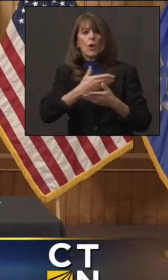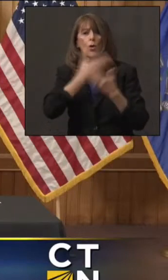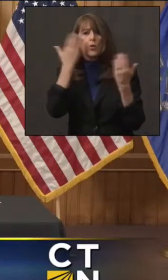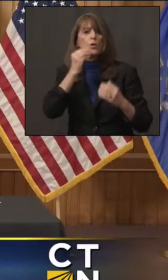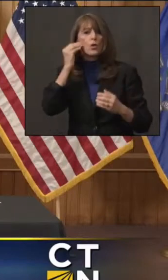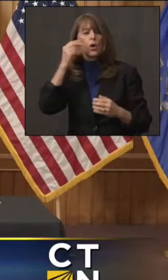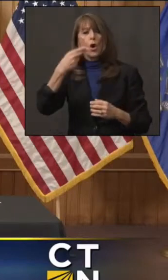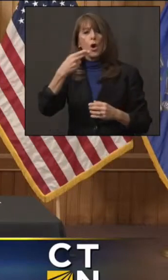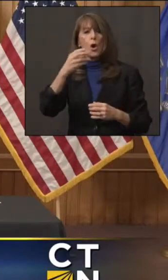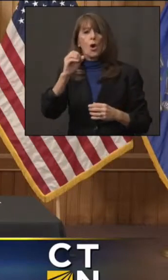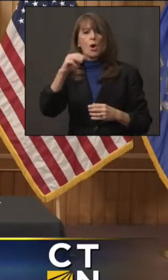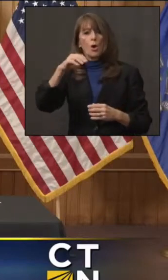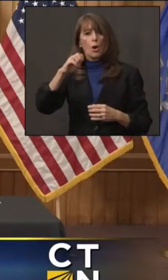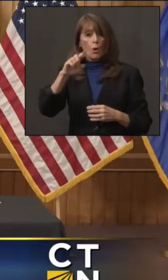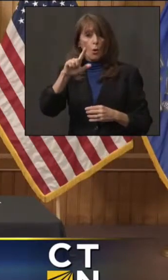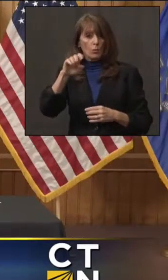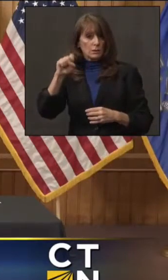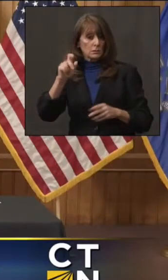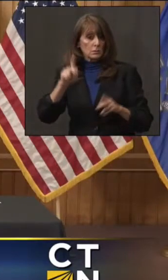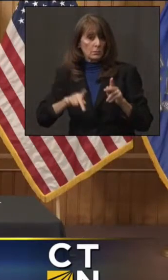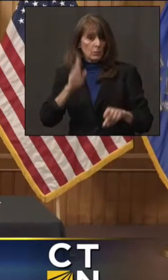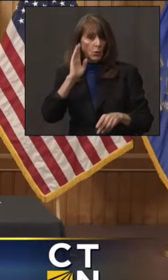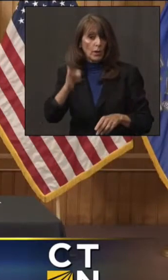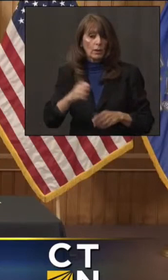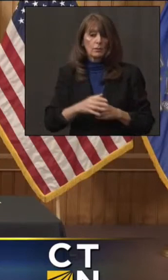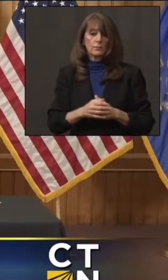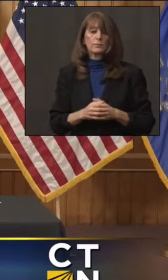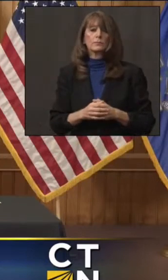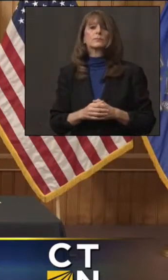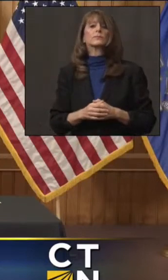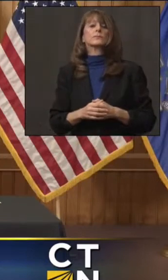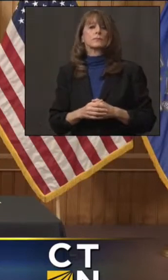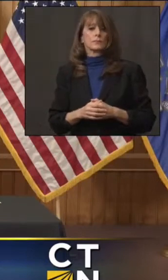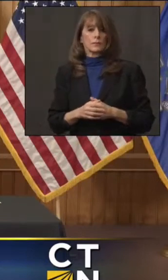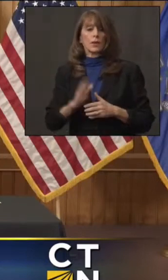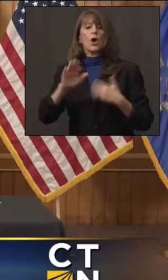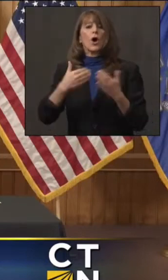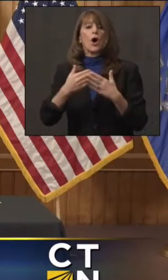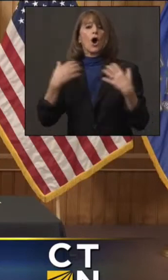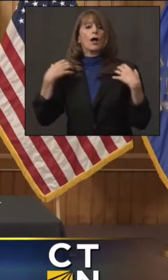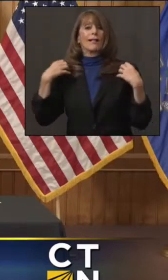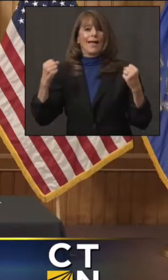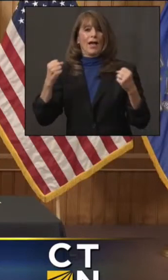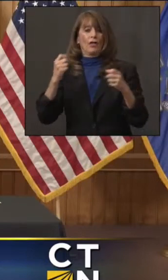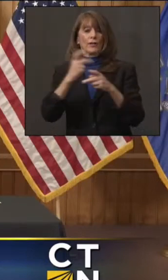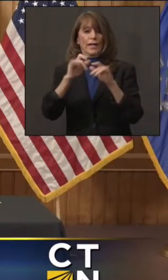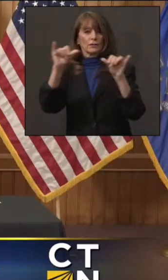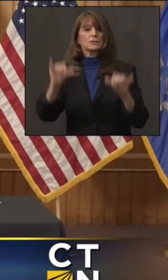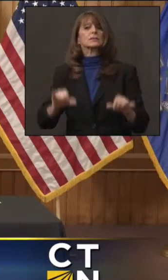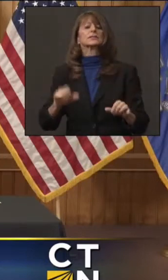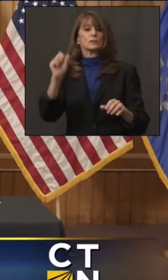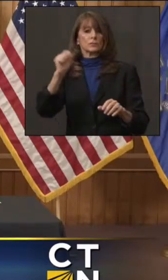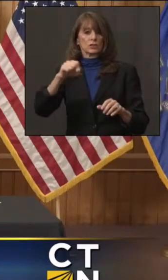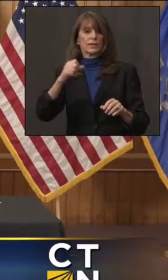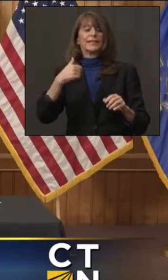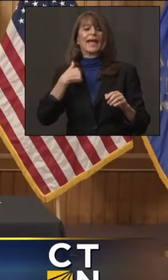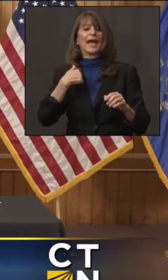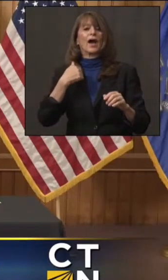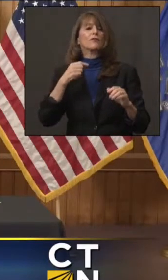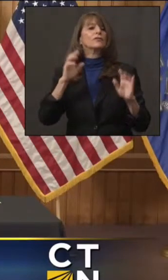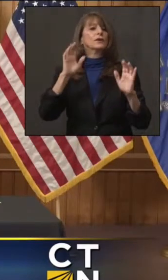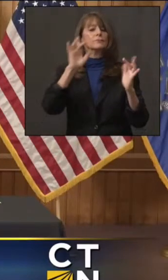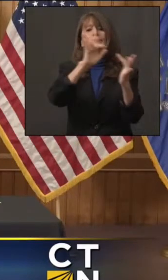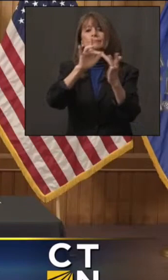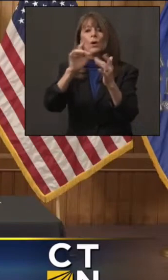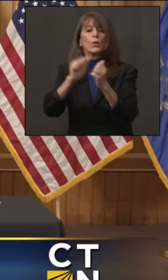Yeah, so my understanding is that all healthcare systems within Connecticut have such a community health and well-being outreach program. And so,